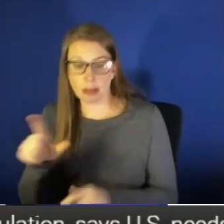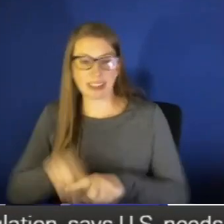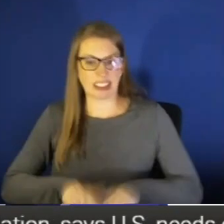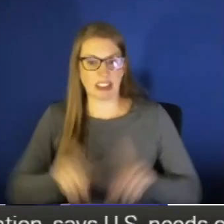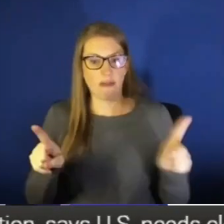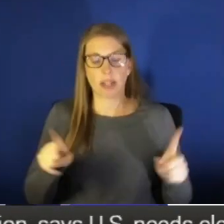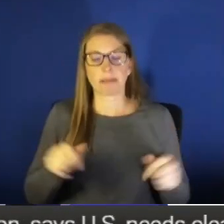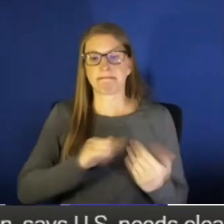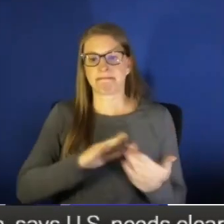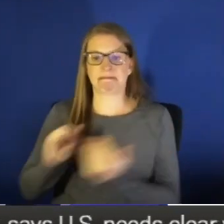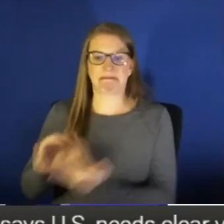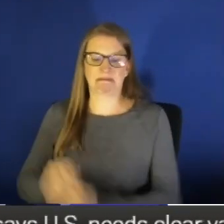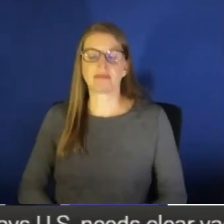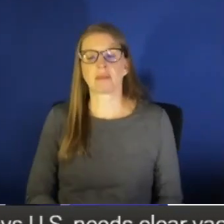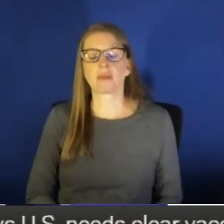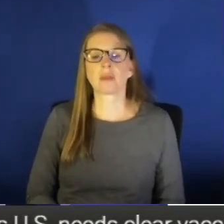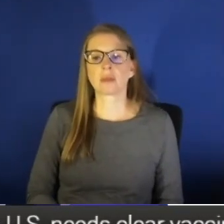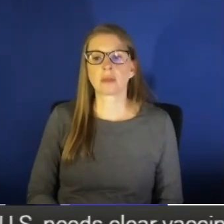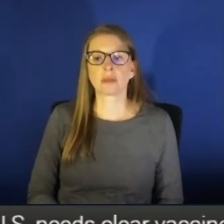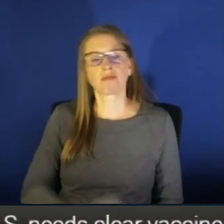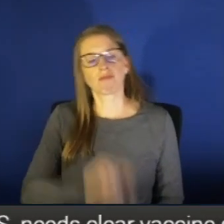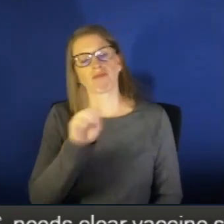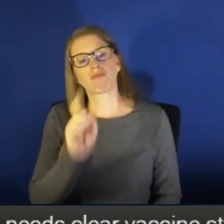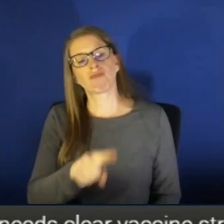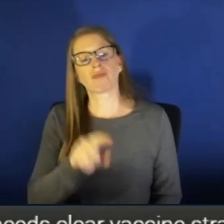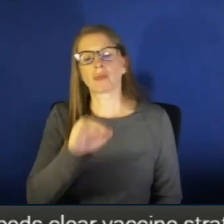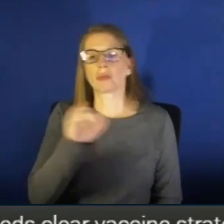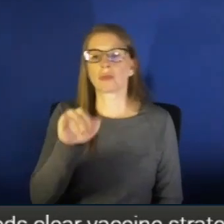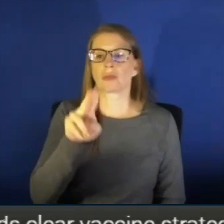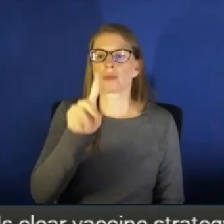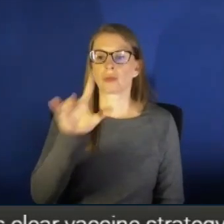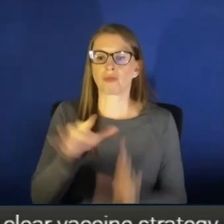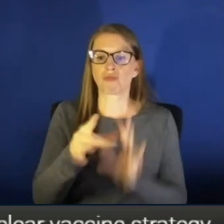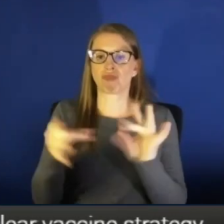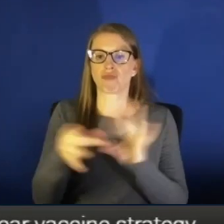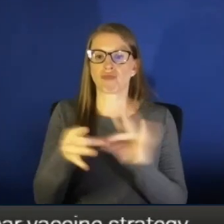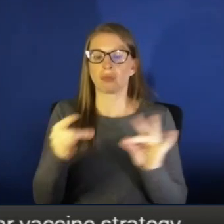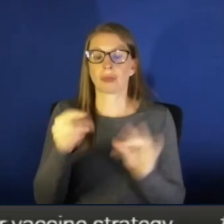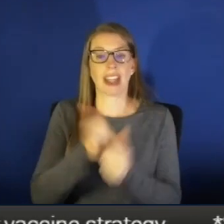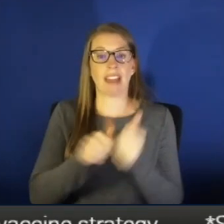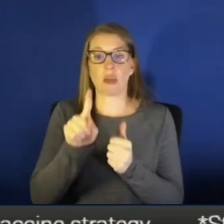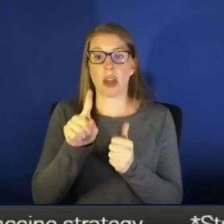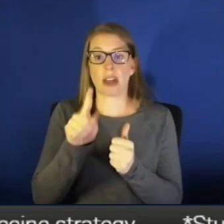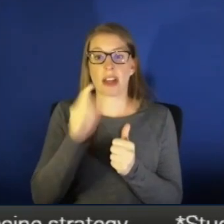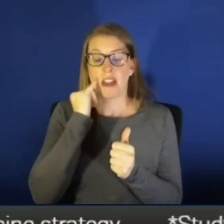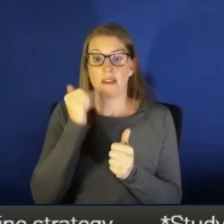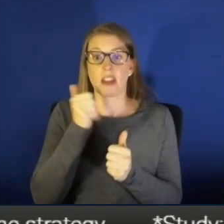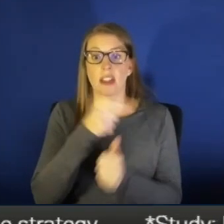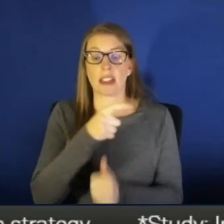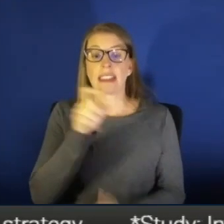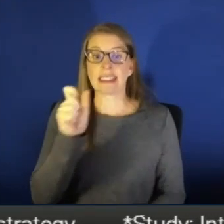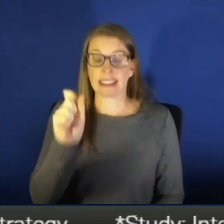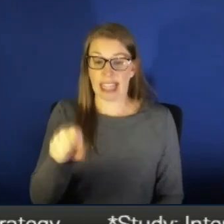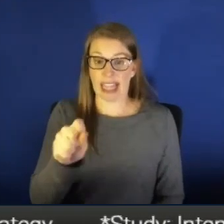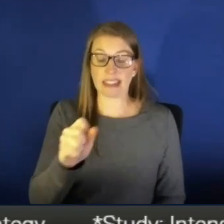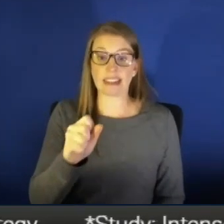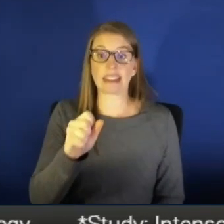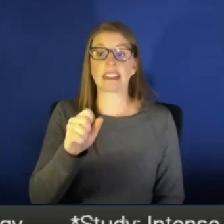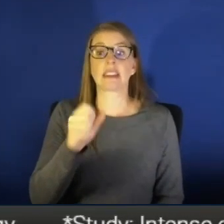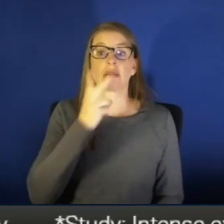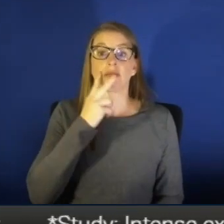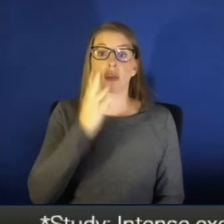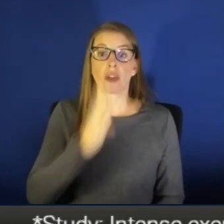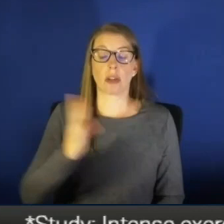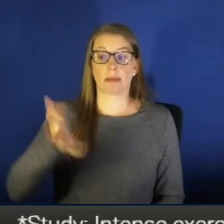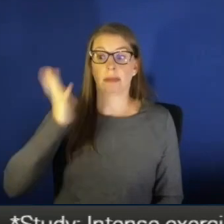question. So Judy has a comment. She says, everyone, if you are or were a smoker, do this because Medicare pays